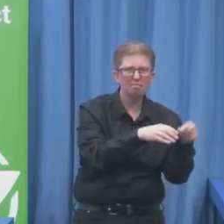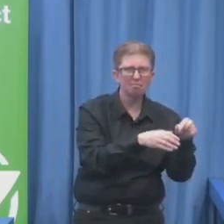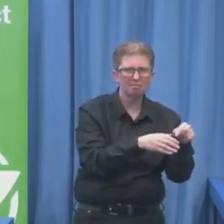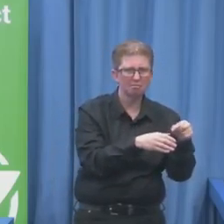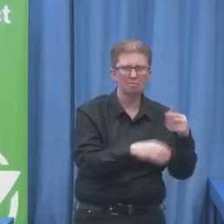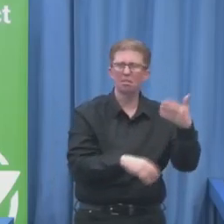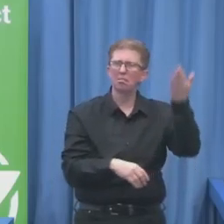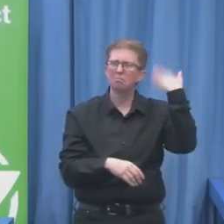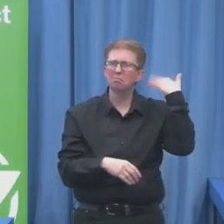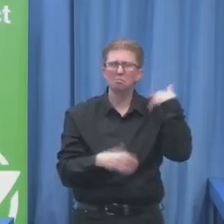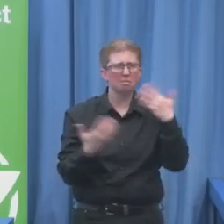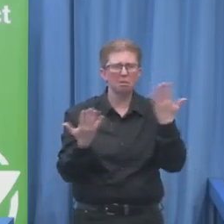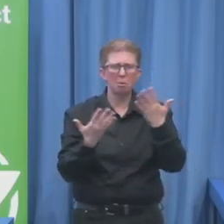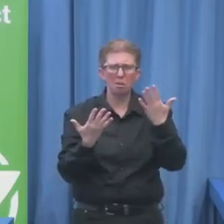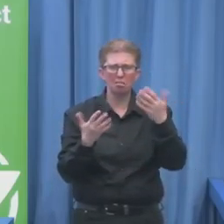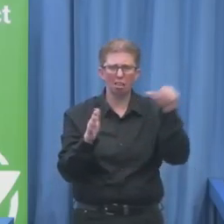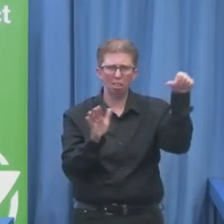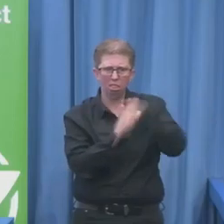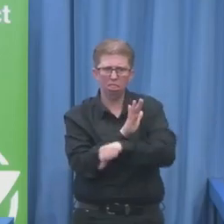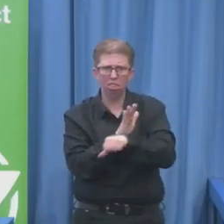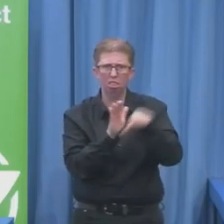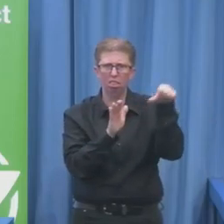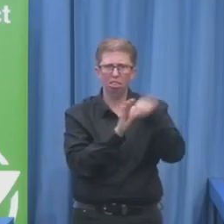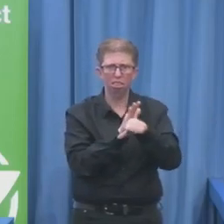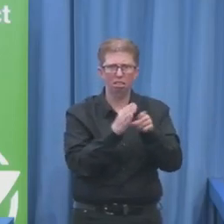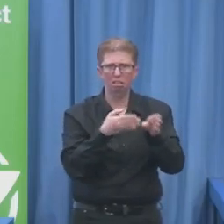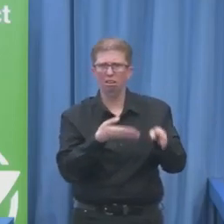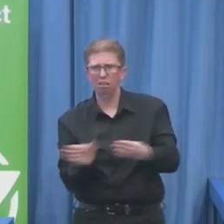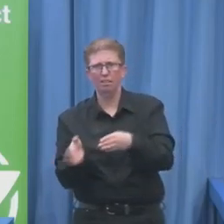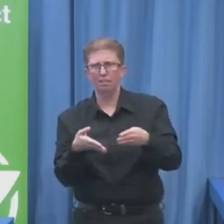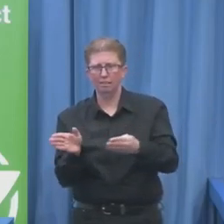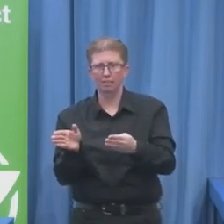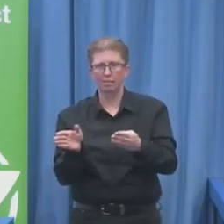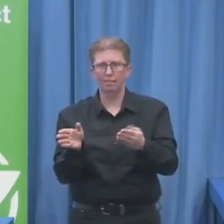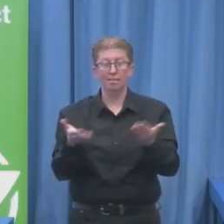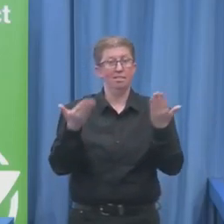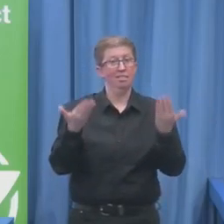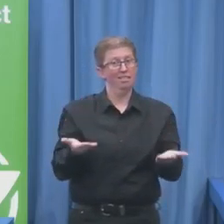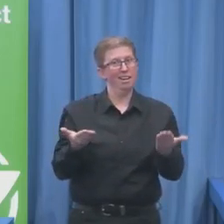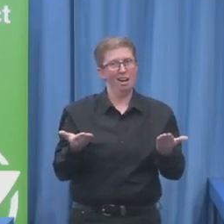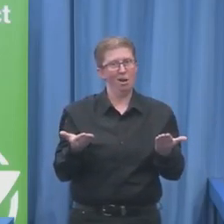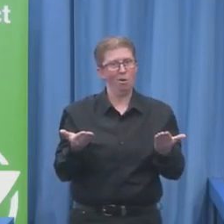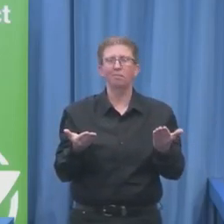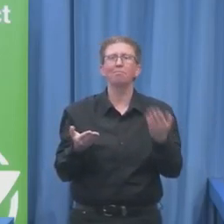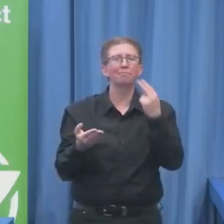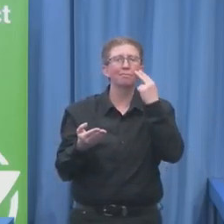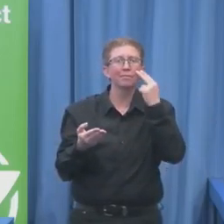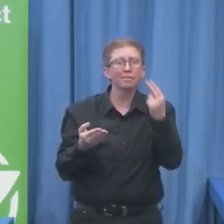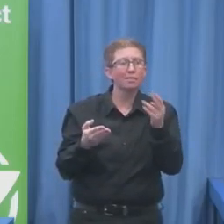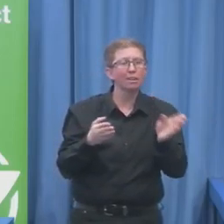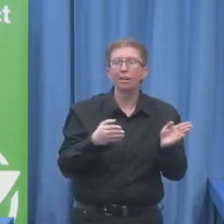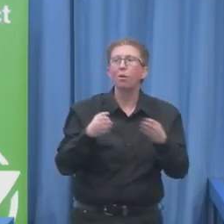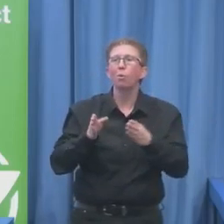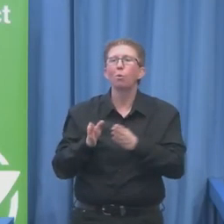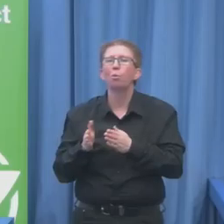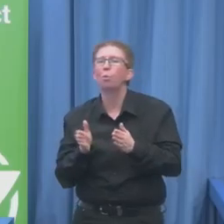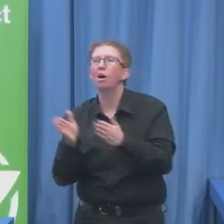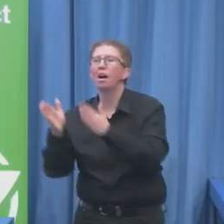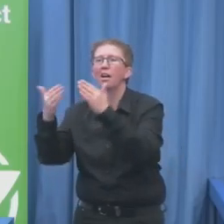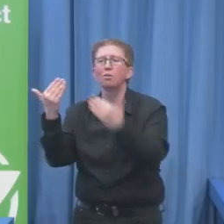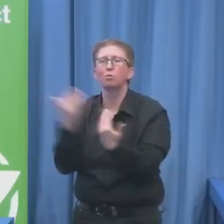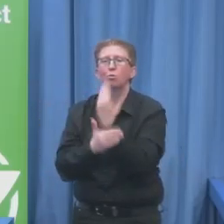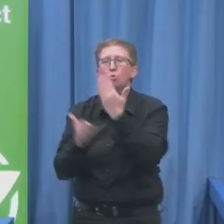journey and help them find a job. So the first thing, I think, is a meaningful activity and